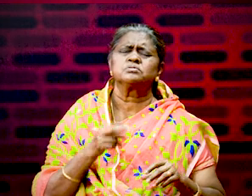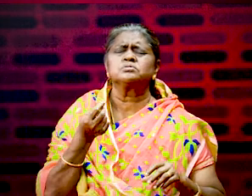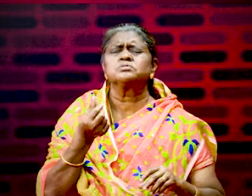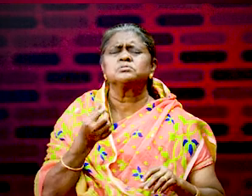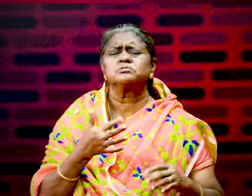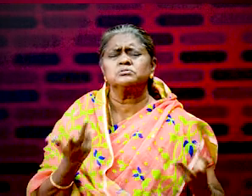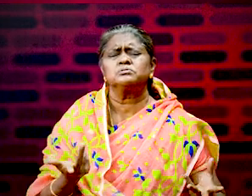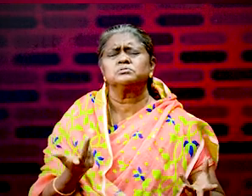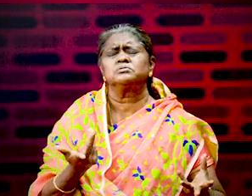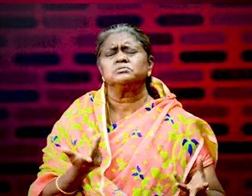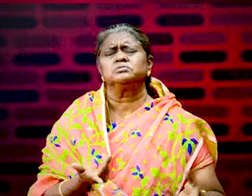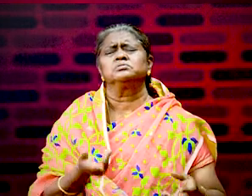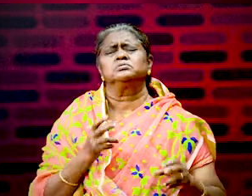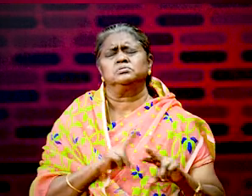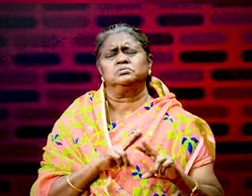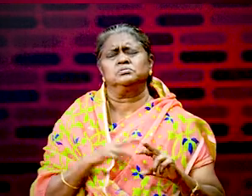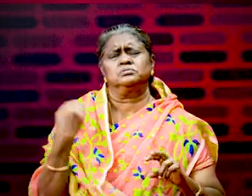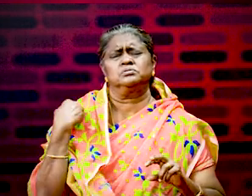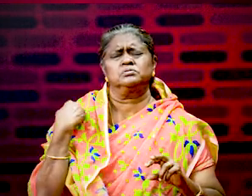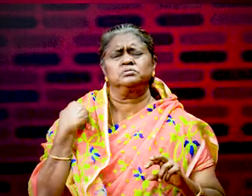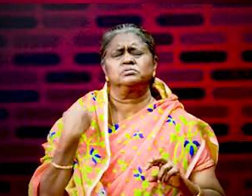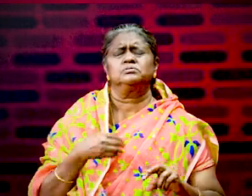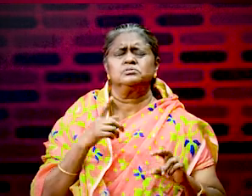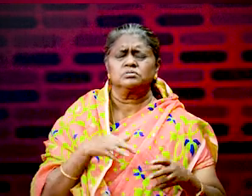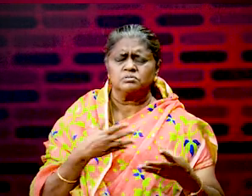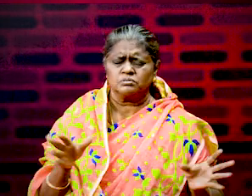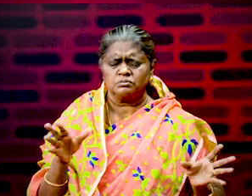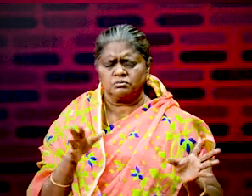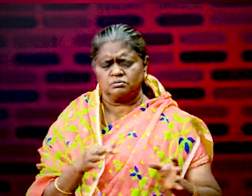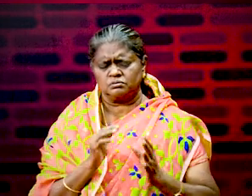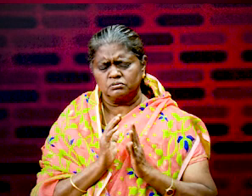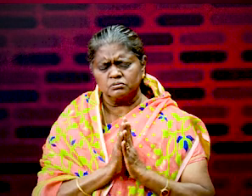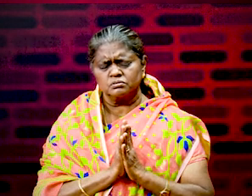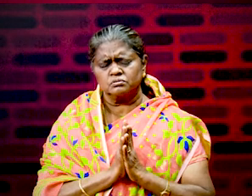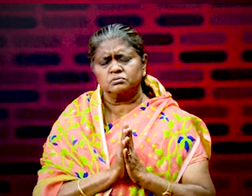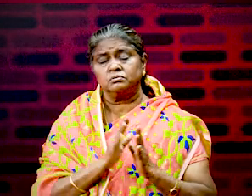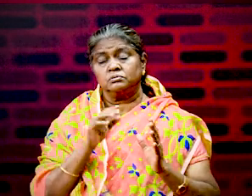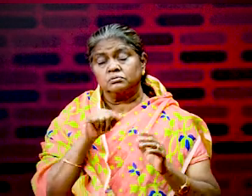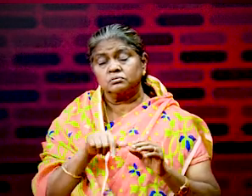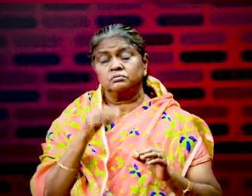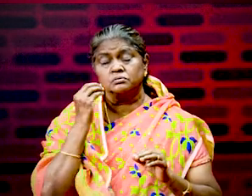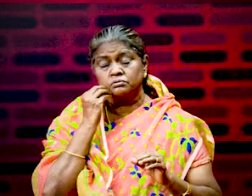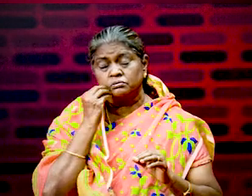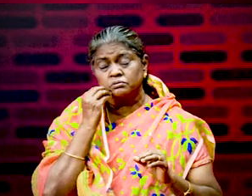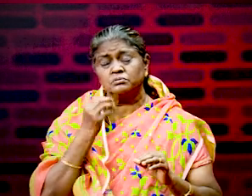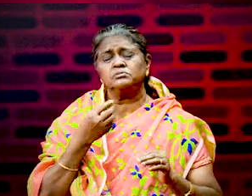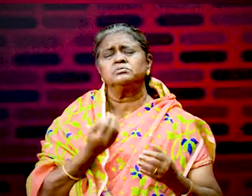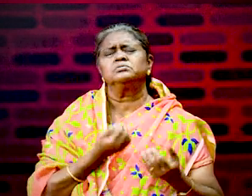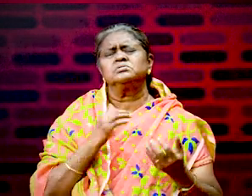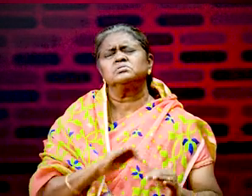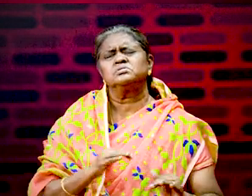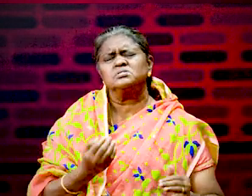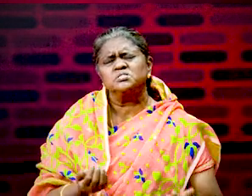I pray for the youngsters and let their lives get settled in the name of Jesus in this month, oh God. Let the young